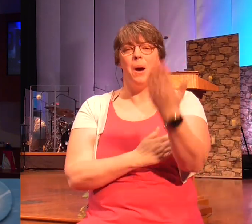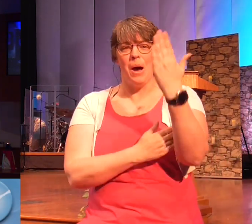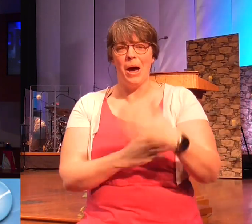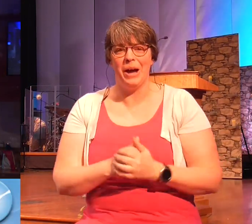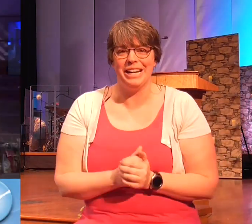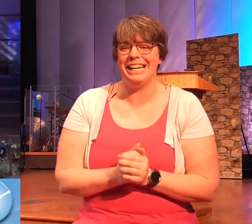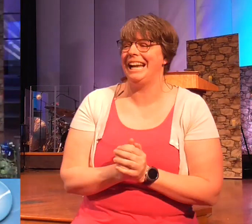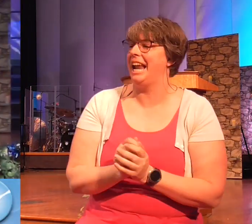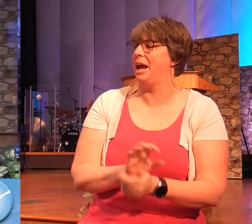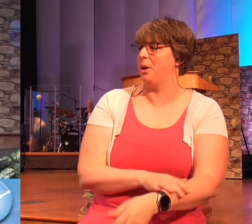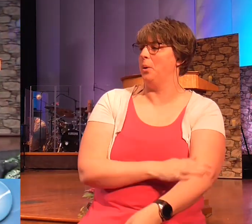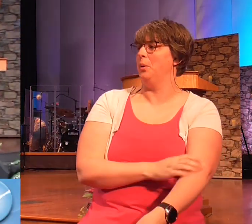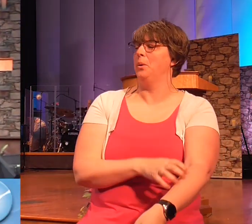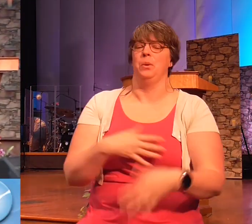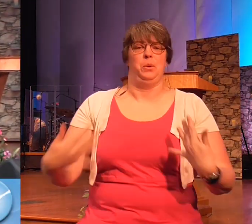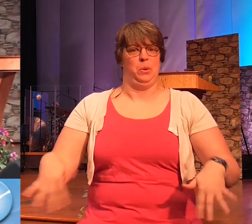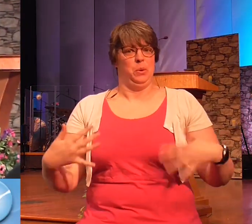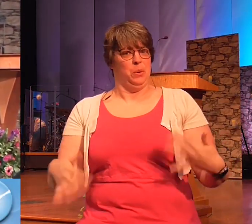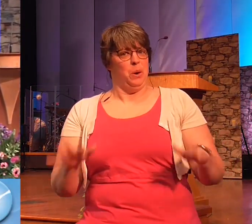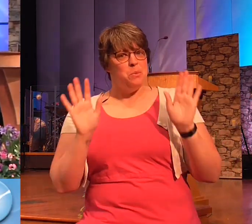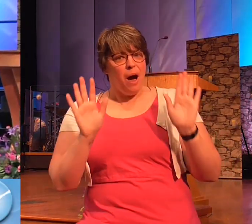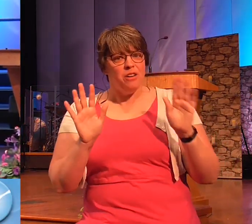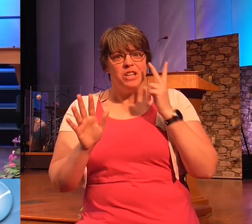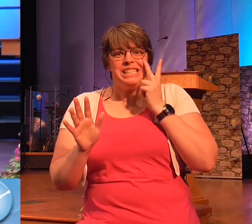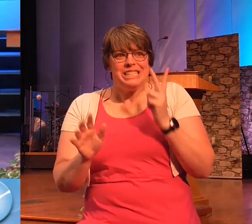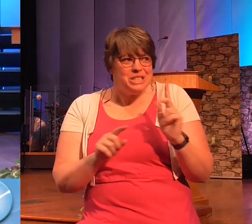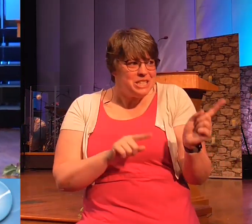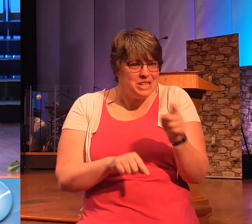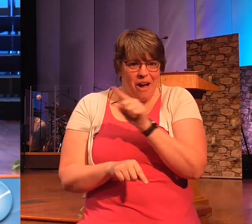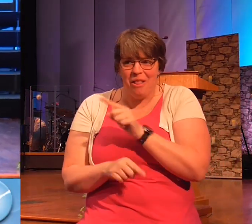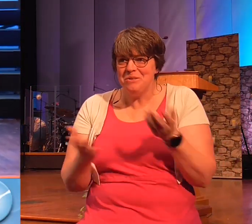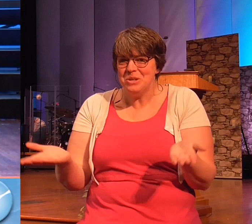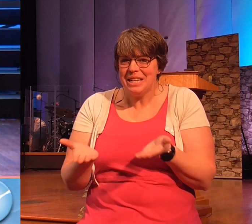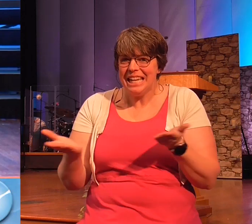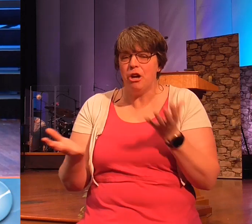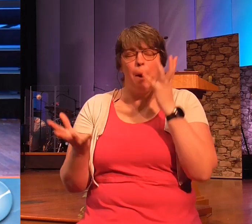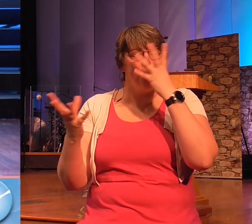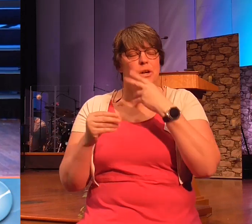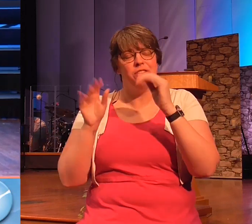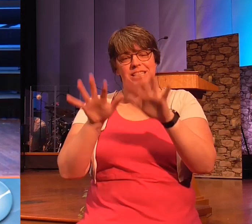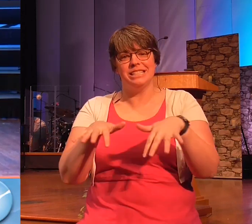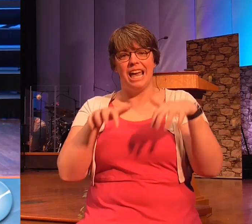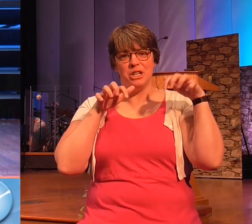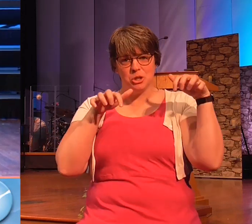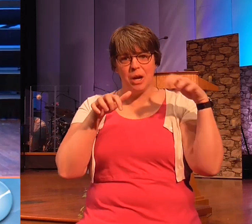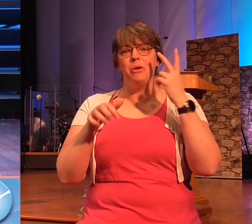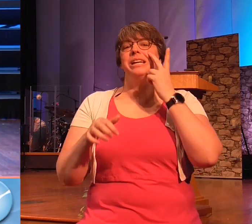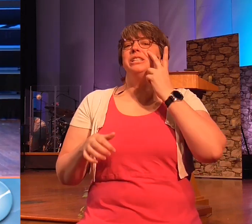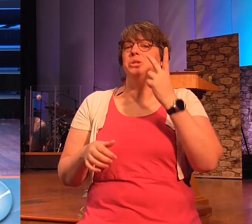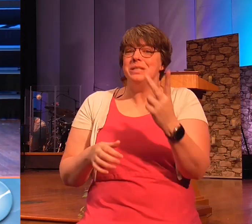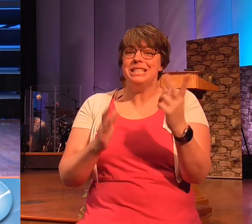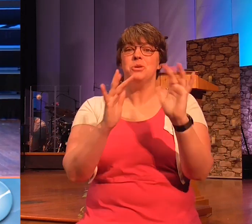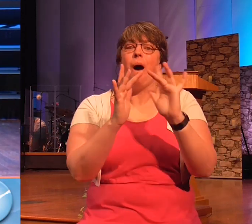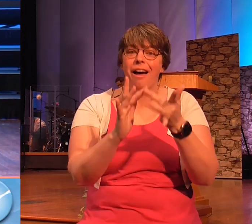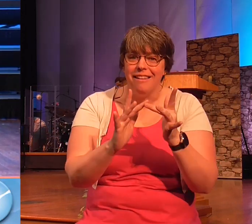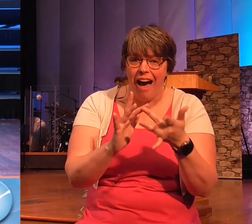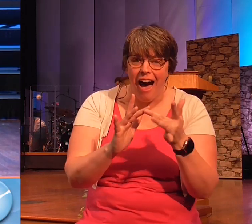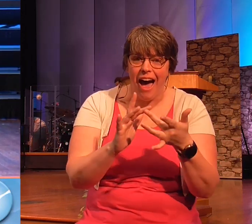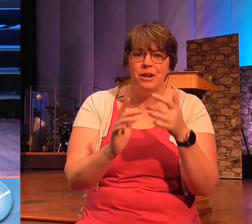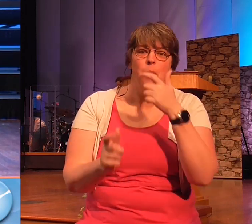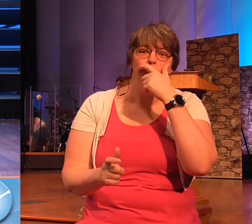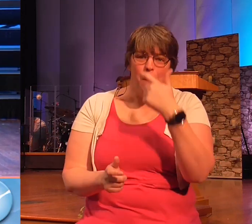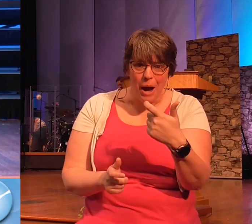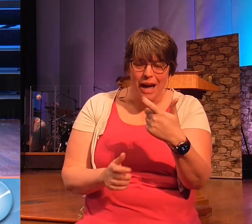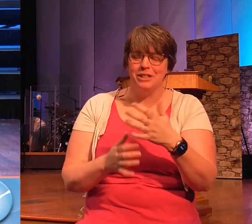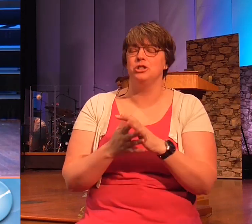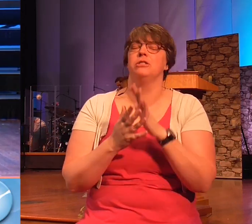Church. So wonderful to see you all here this morning in our beautiful sanctuary, to see you all online watching this